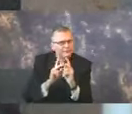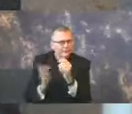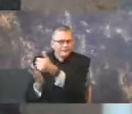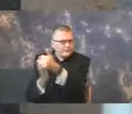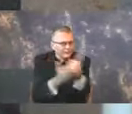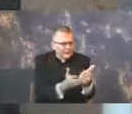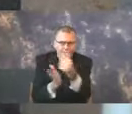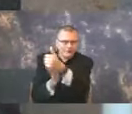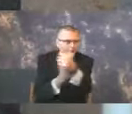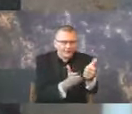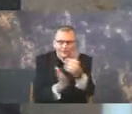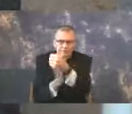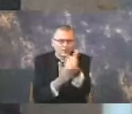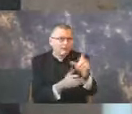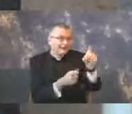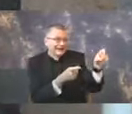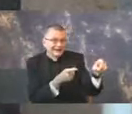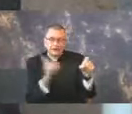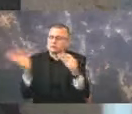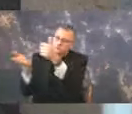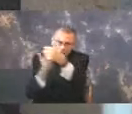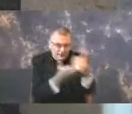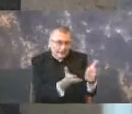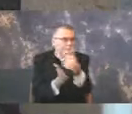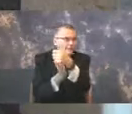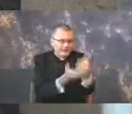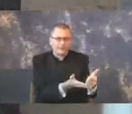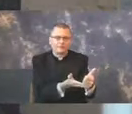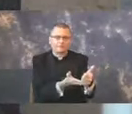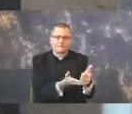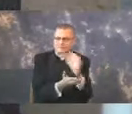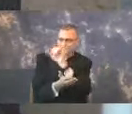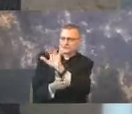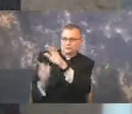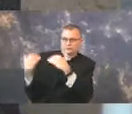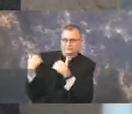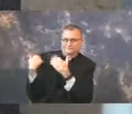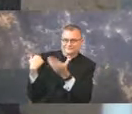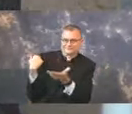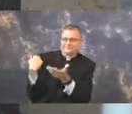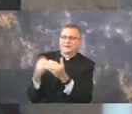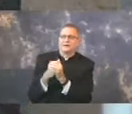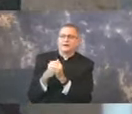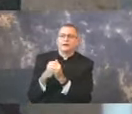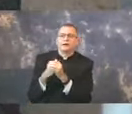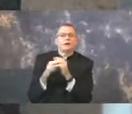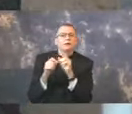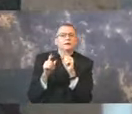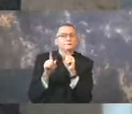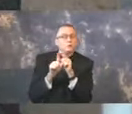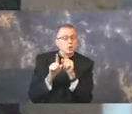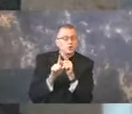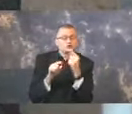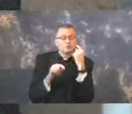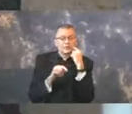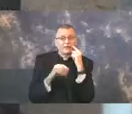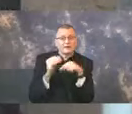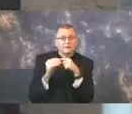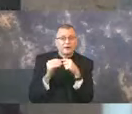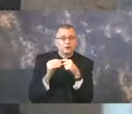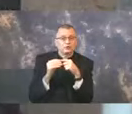those in need in any way. Of course, it's a moment to reflect on the danger even of service, of